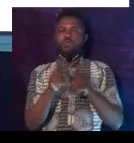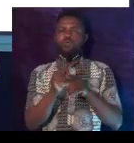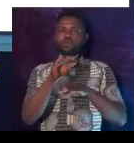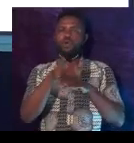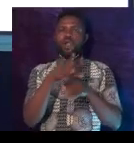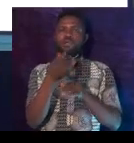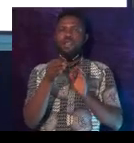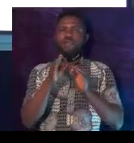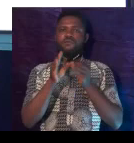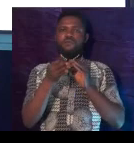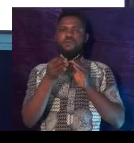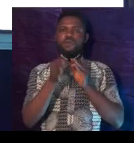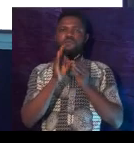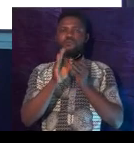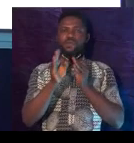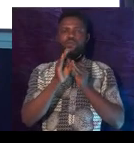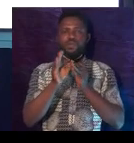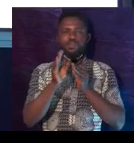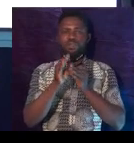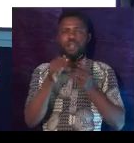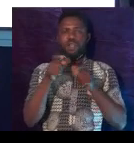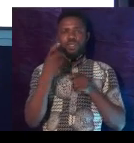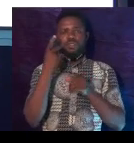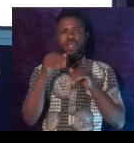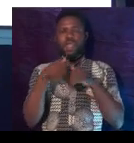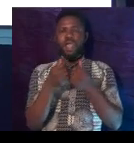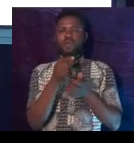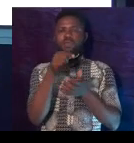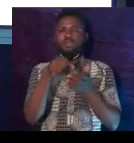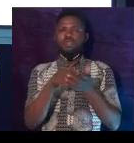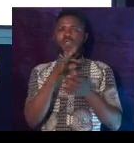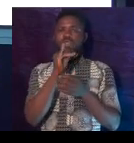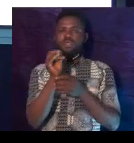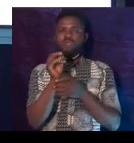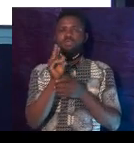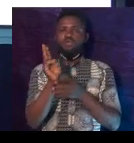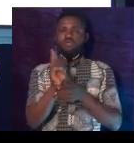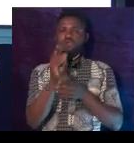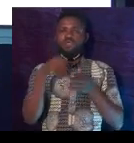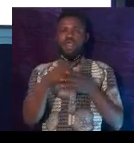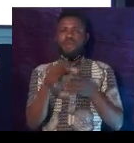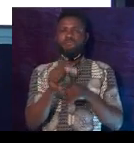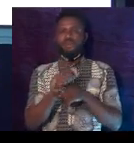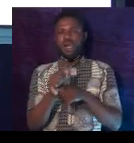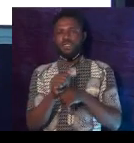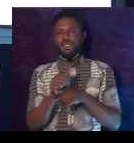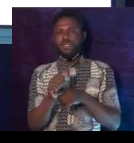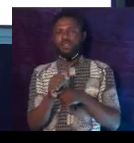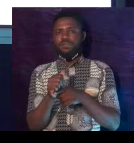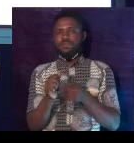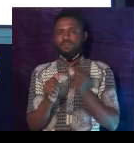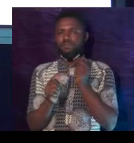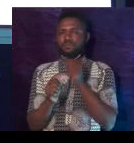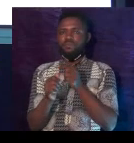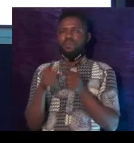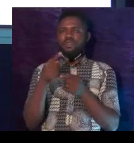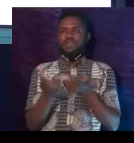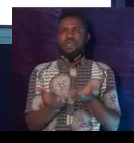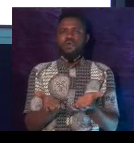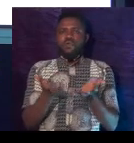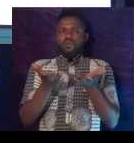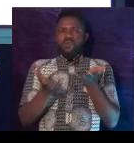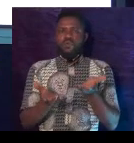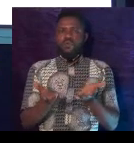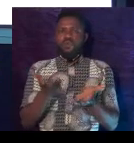also called the frequency. Now let's just see how this is applicable in practice.